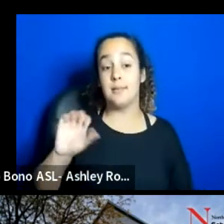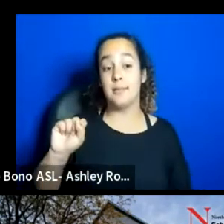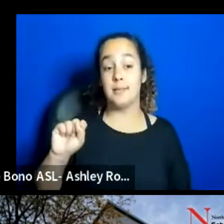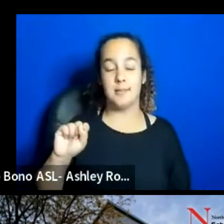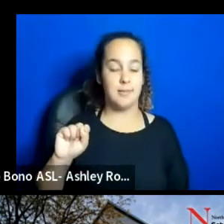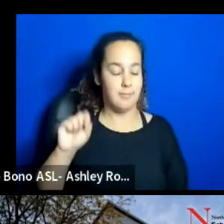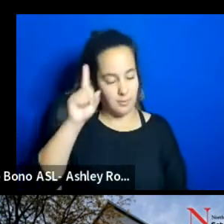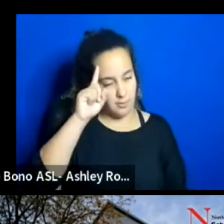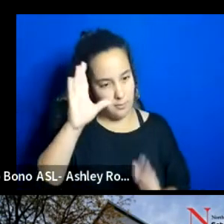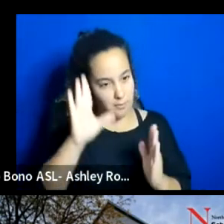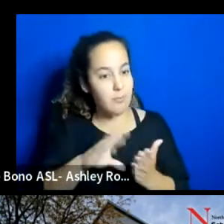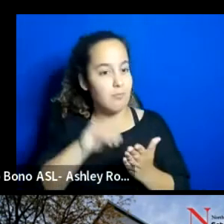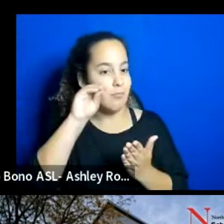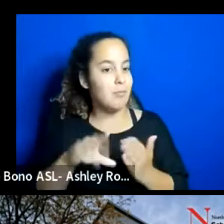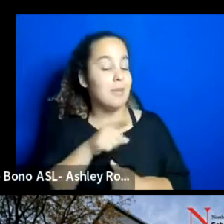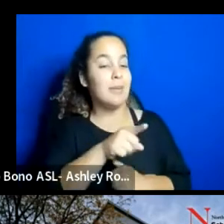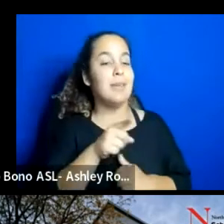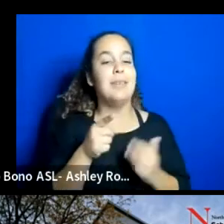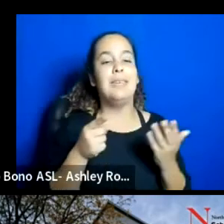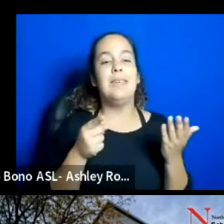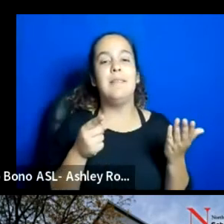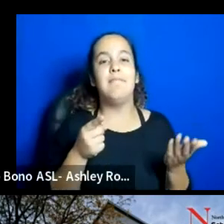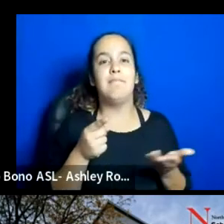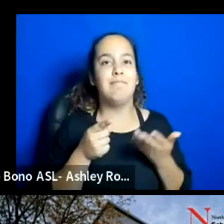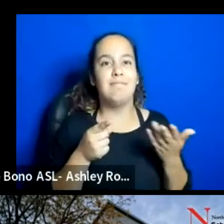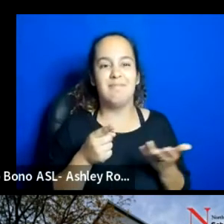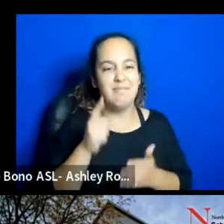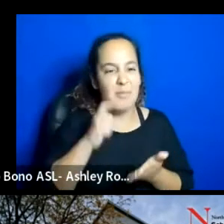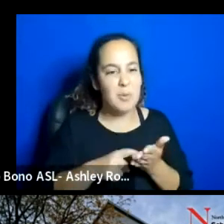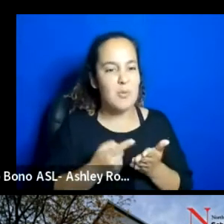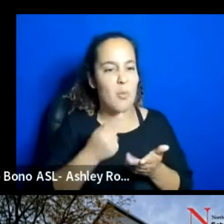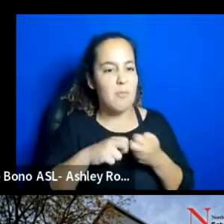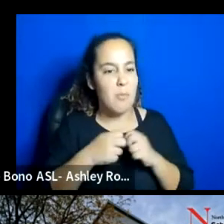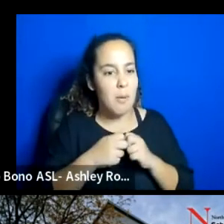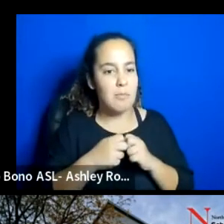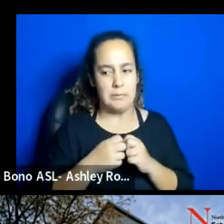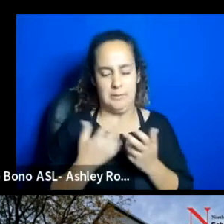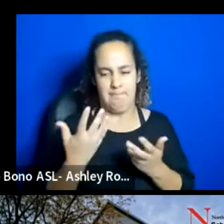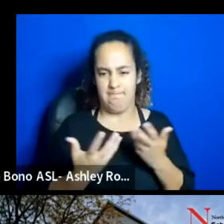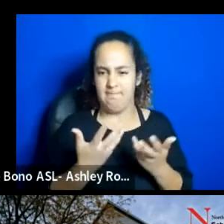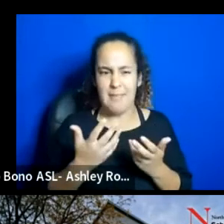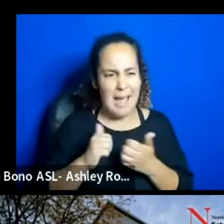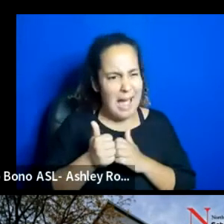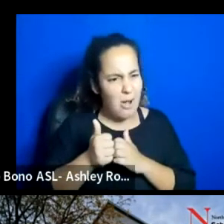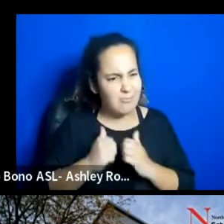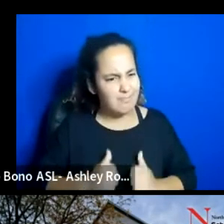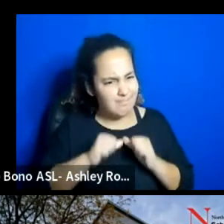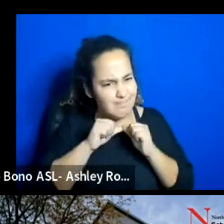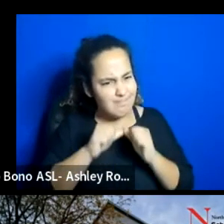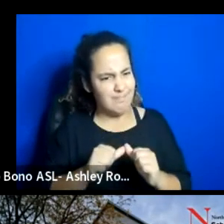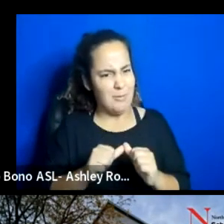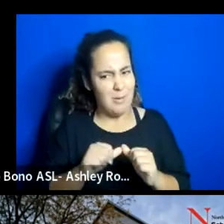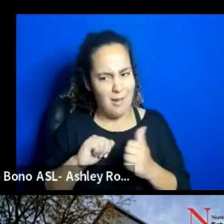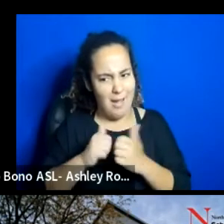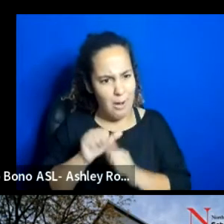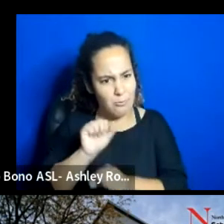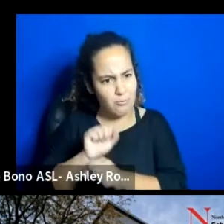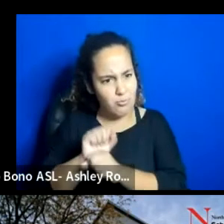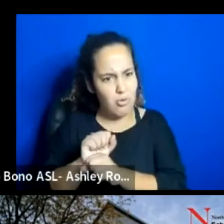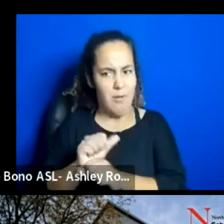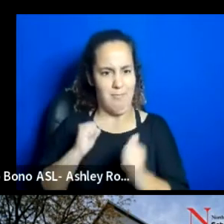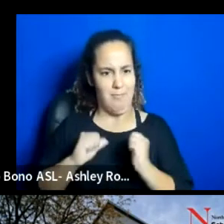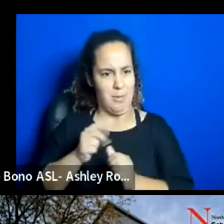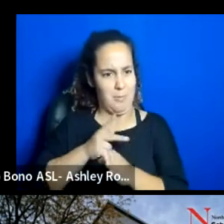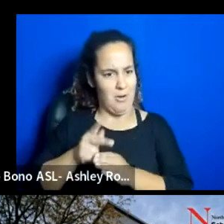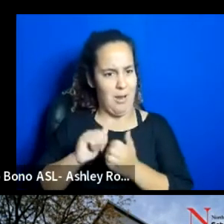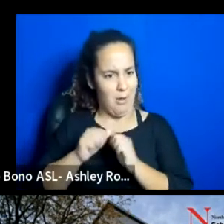that he really understood that here one of the ongoing problems is how you survive as a theatre professional. There's a lot of dark nights, there's very limited